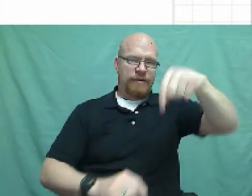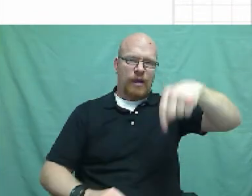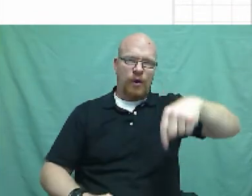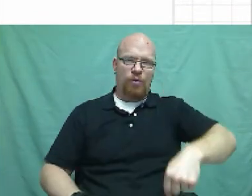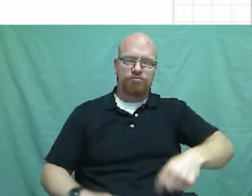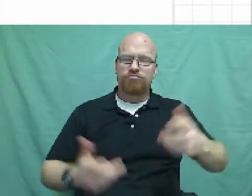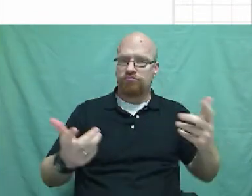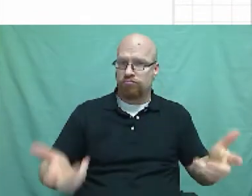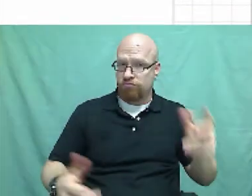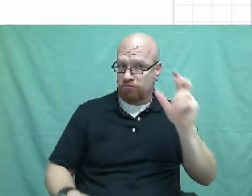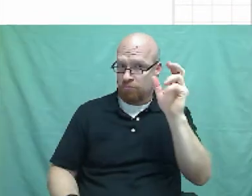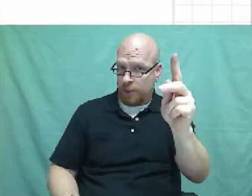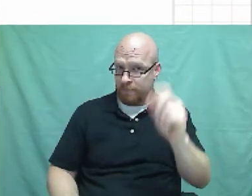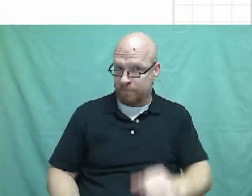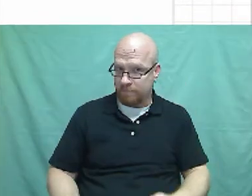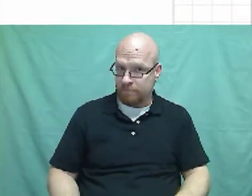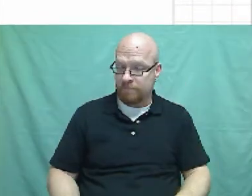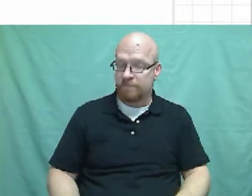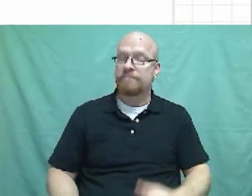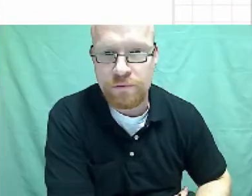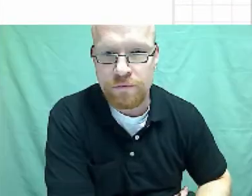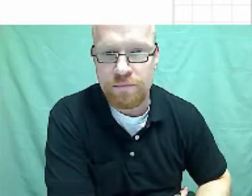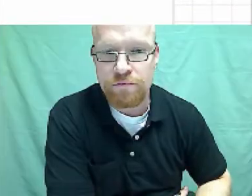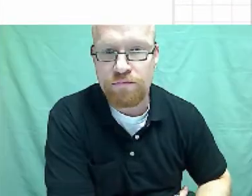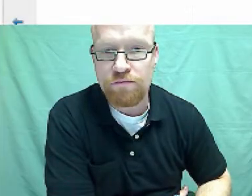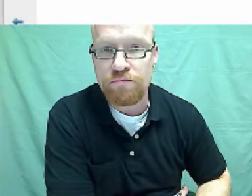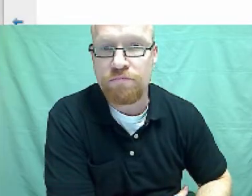it moves up. If k is negative, it moves down.